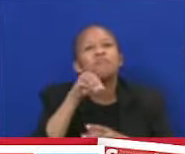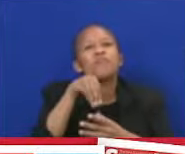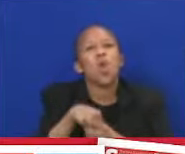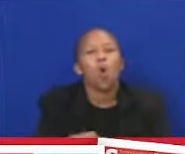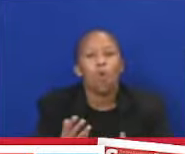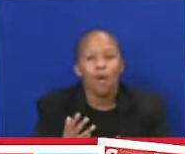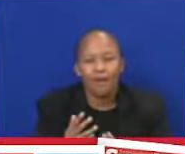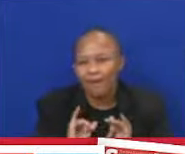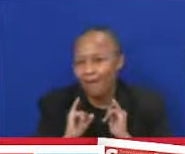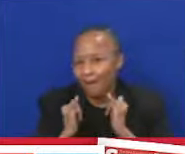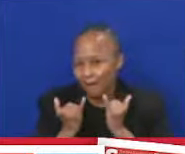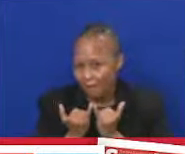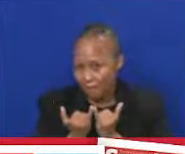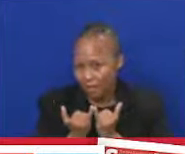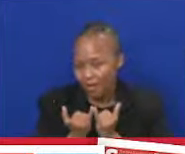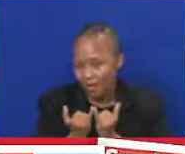individual